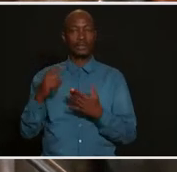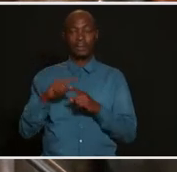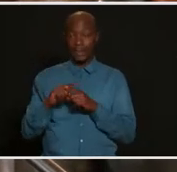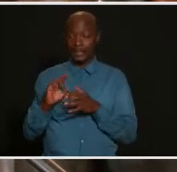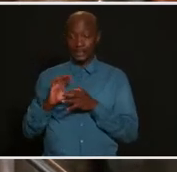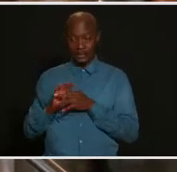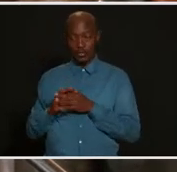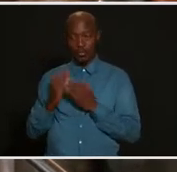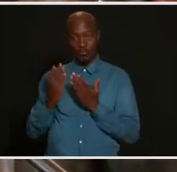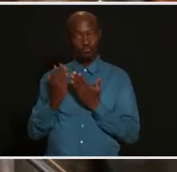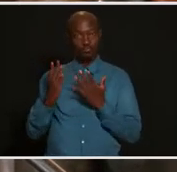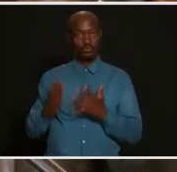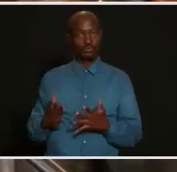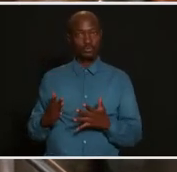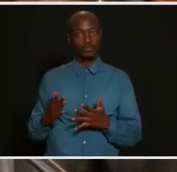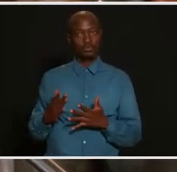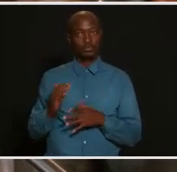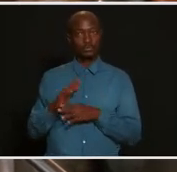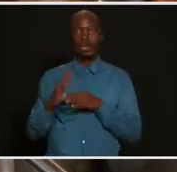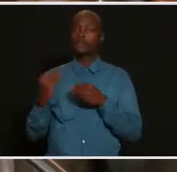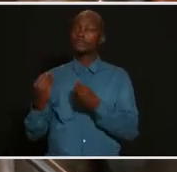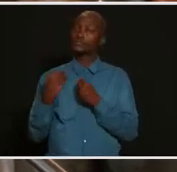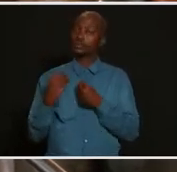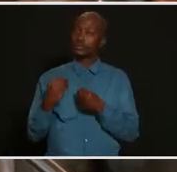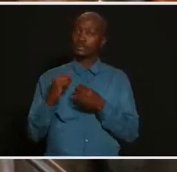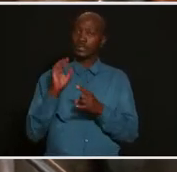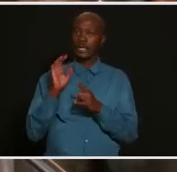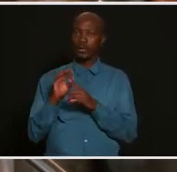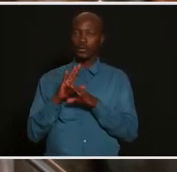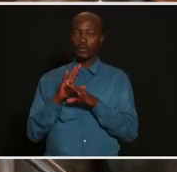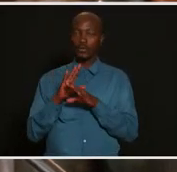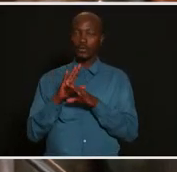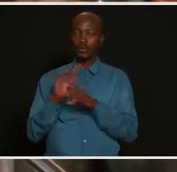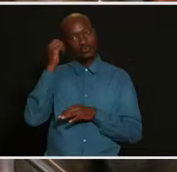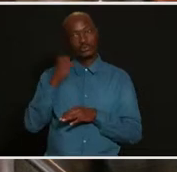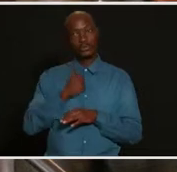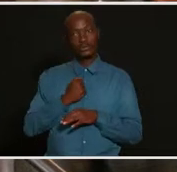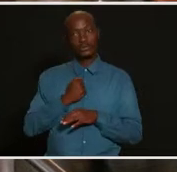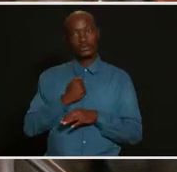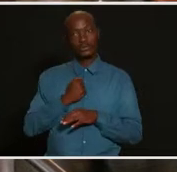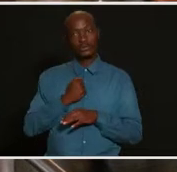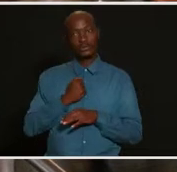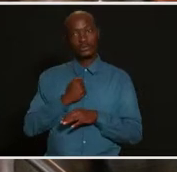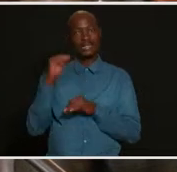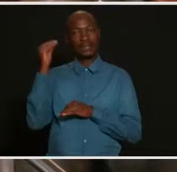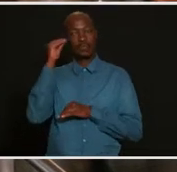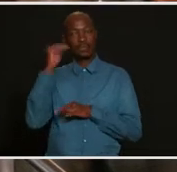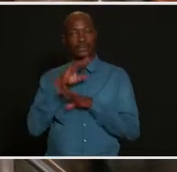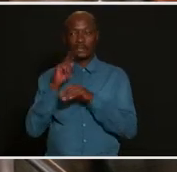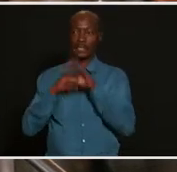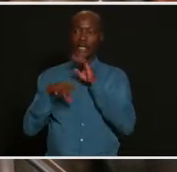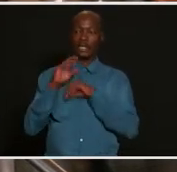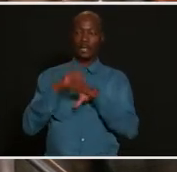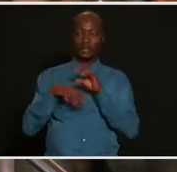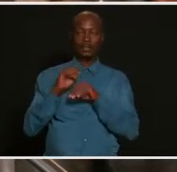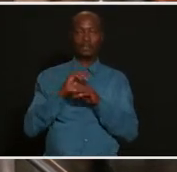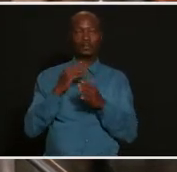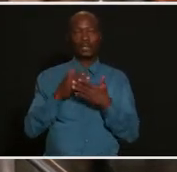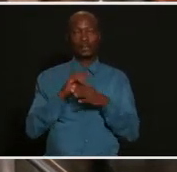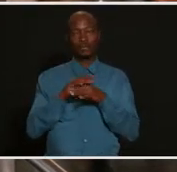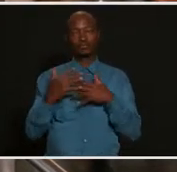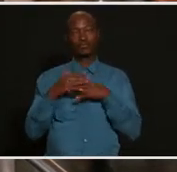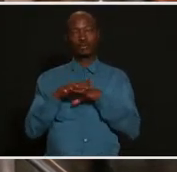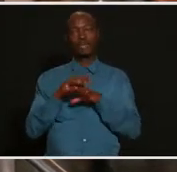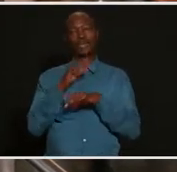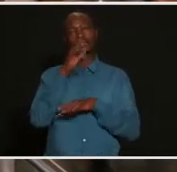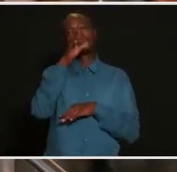homeschooler I have been I am taught according to my interests then the information that I learned I'll be able to apply in